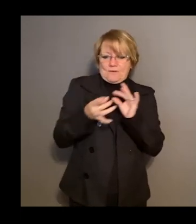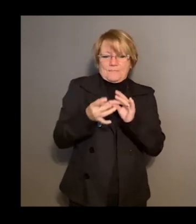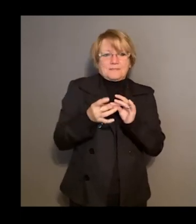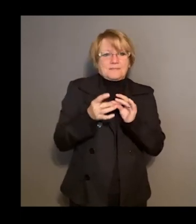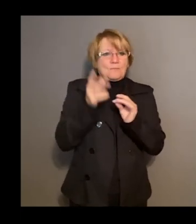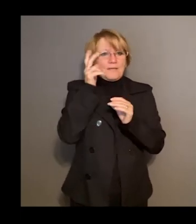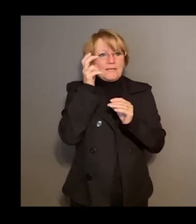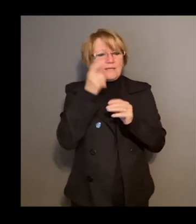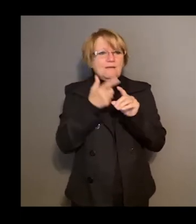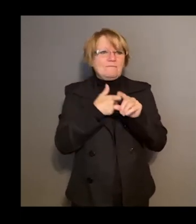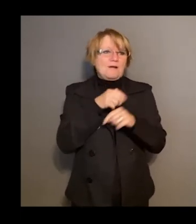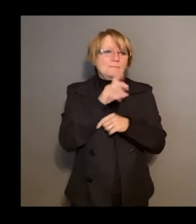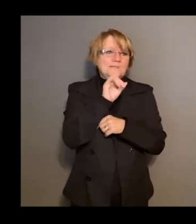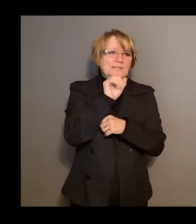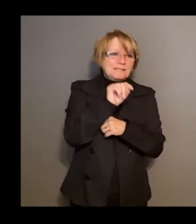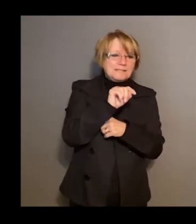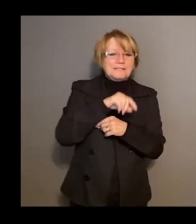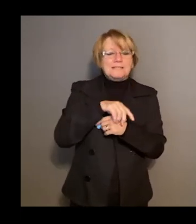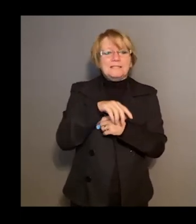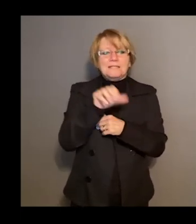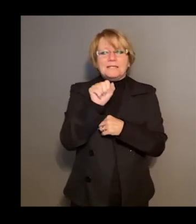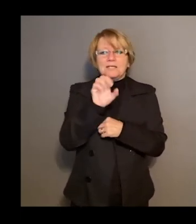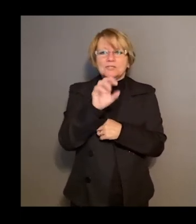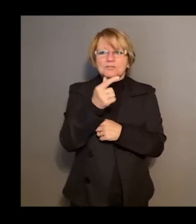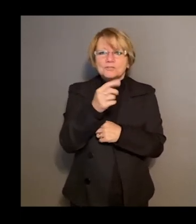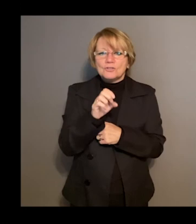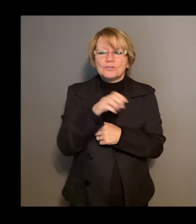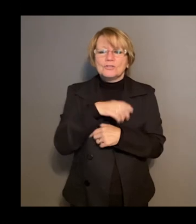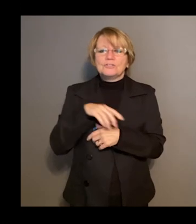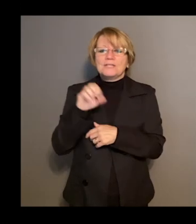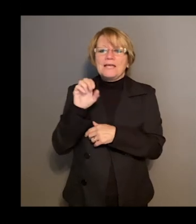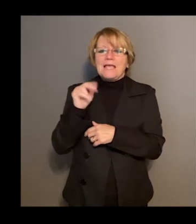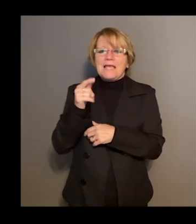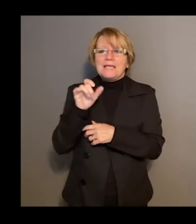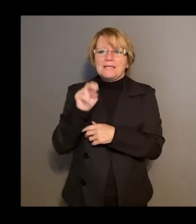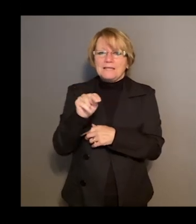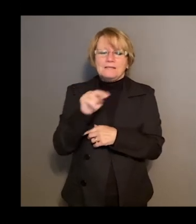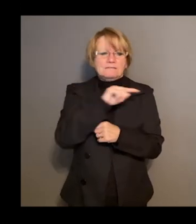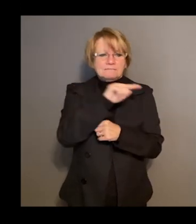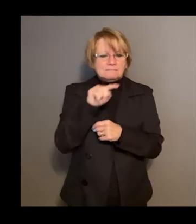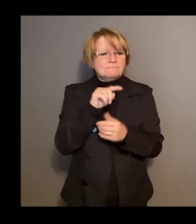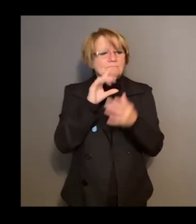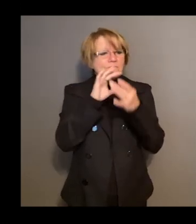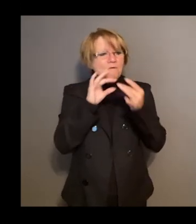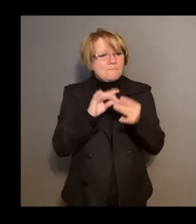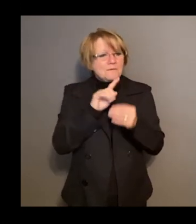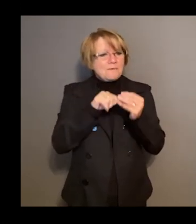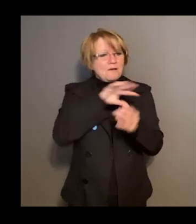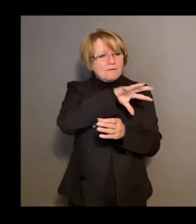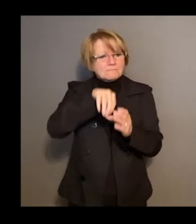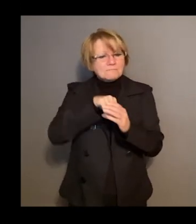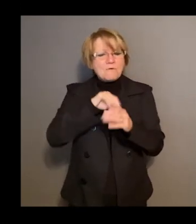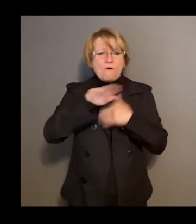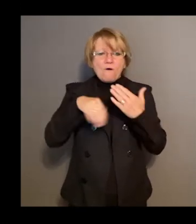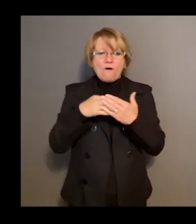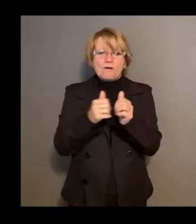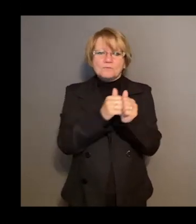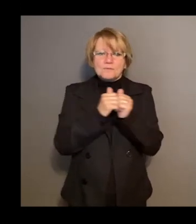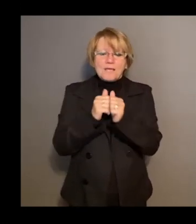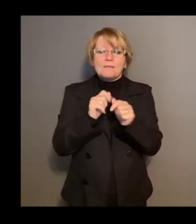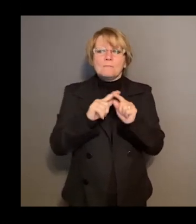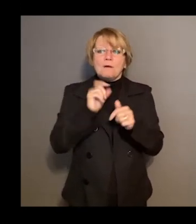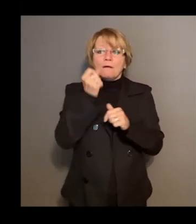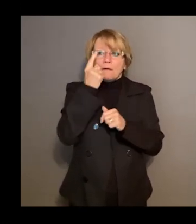from DT Surge and Engin and from you all, it's, you know, that sense of community and being part of a team and understanding